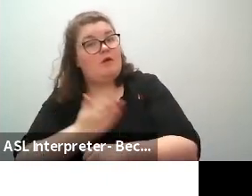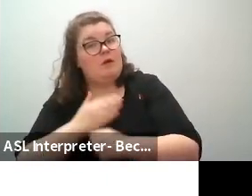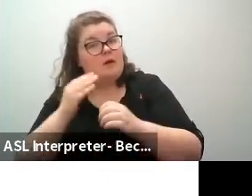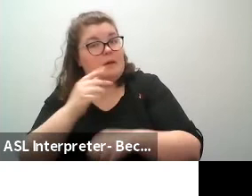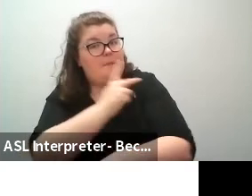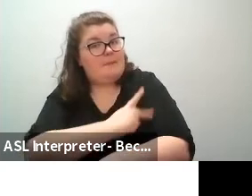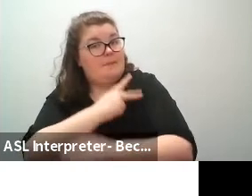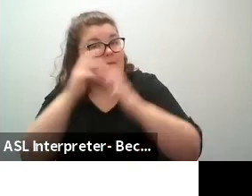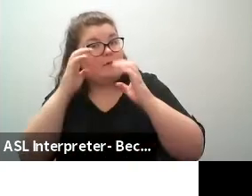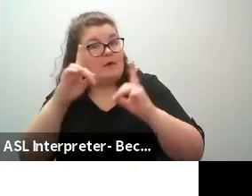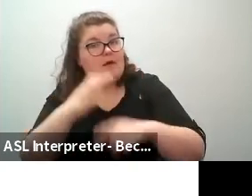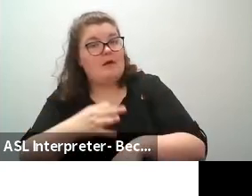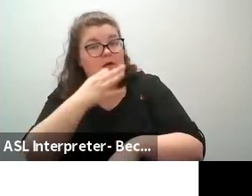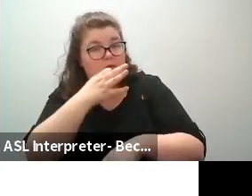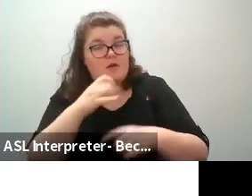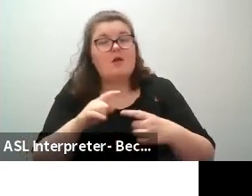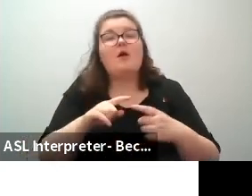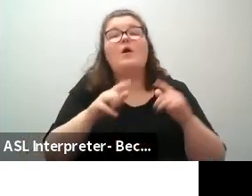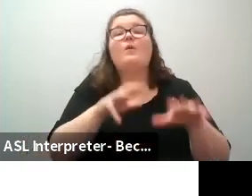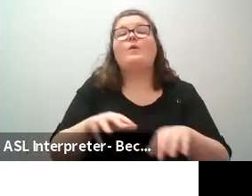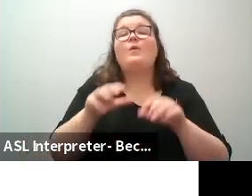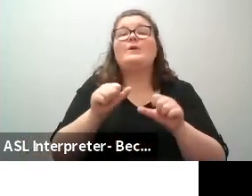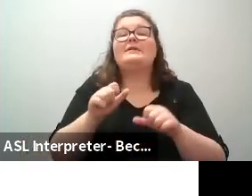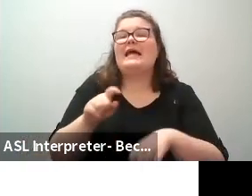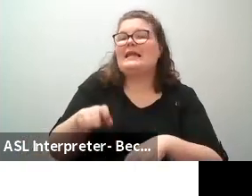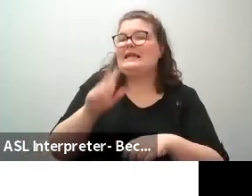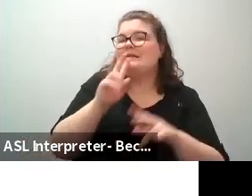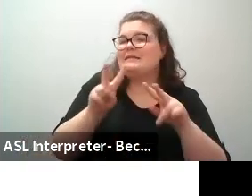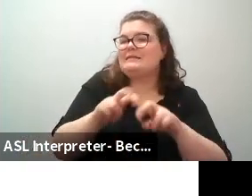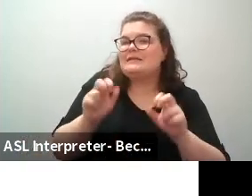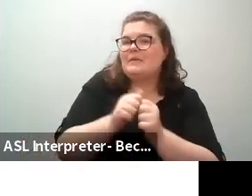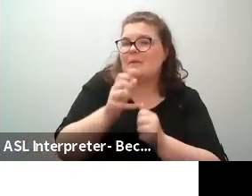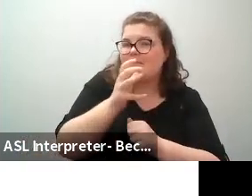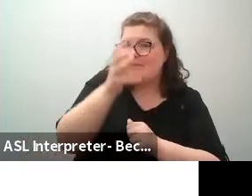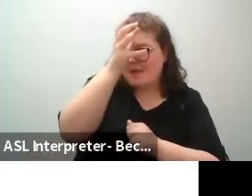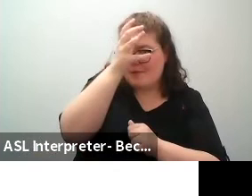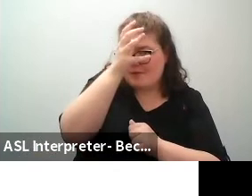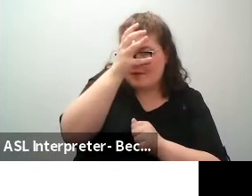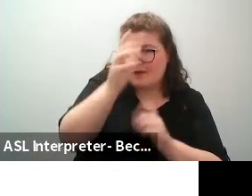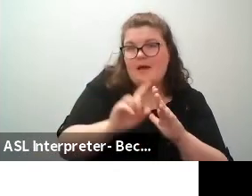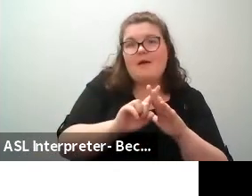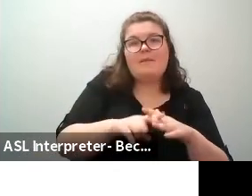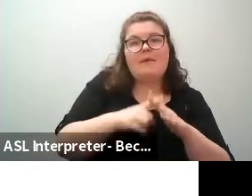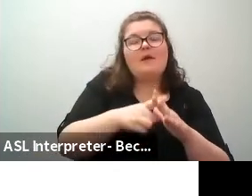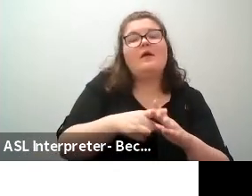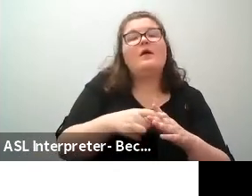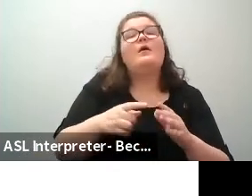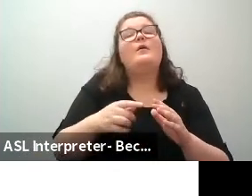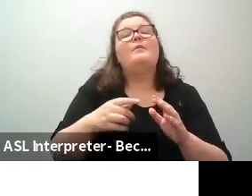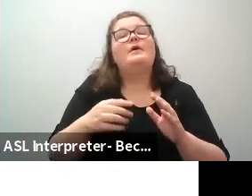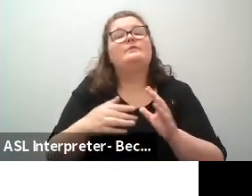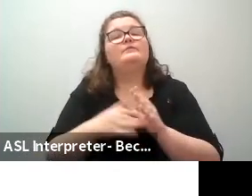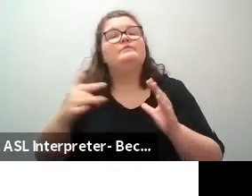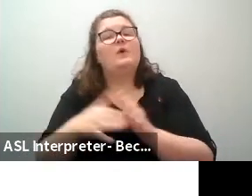did initial needs assessment with parents, as well as parents throughout the development, reviewed the education throughout